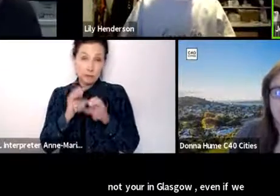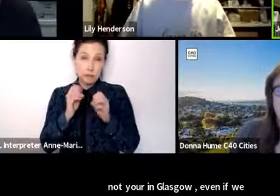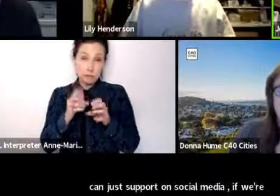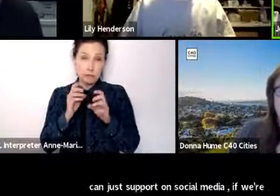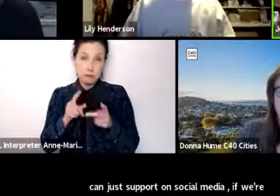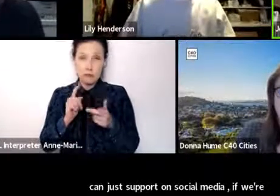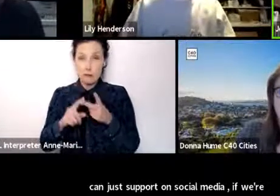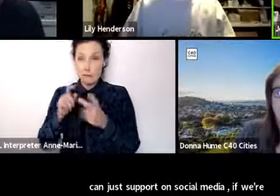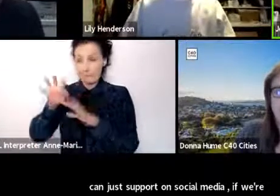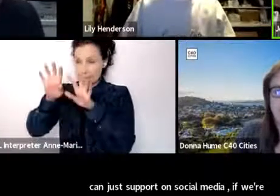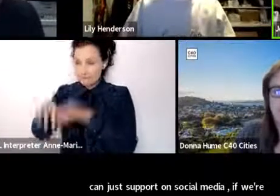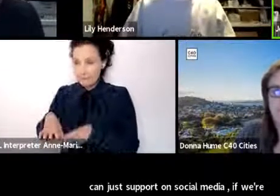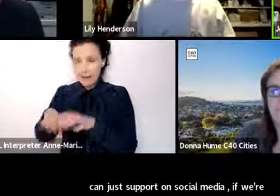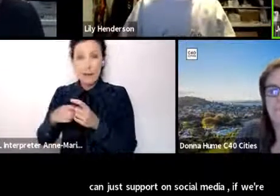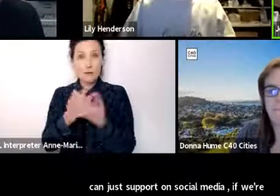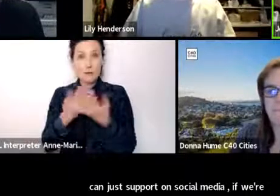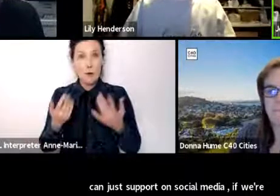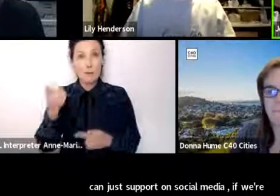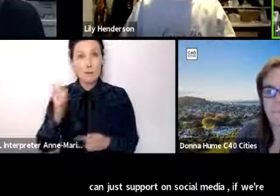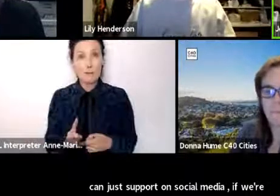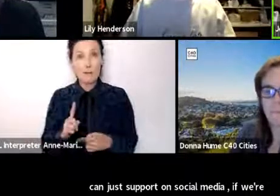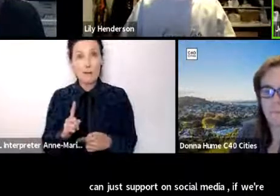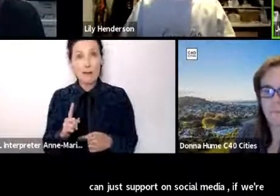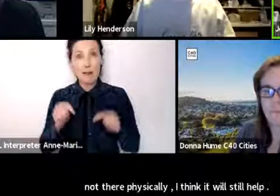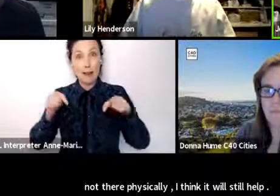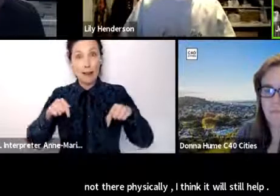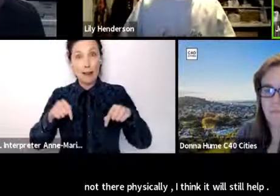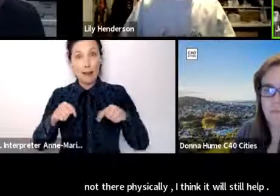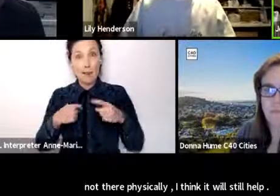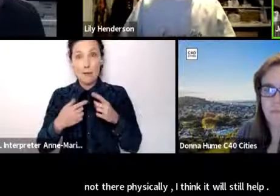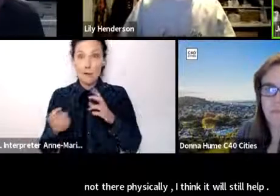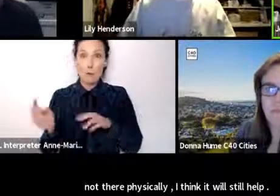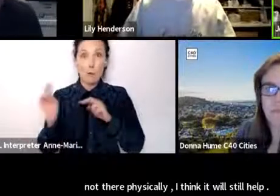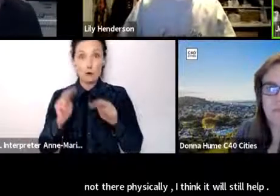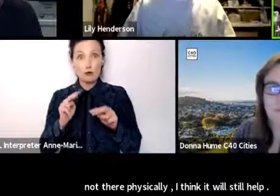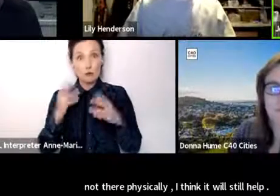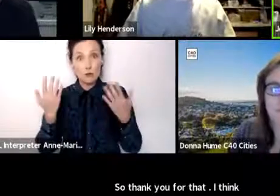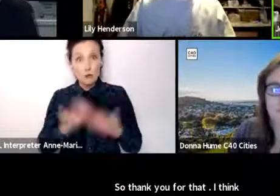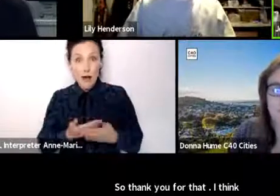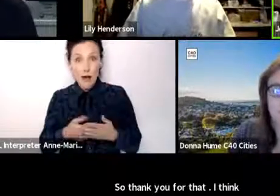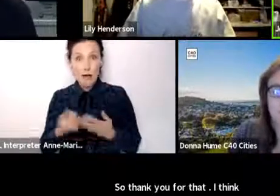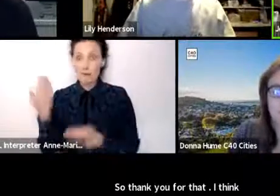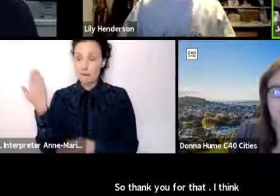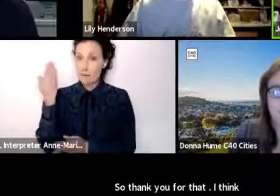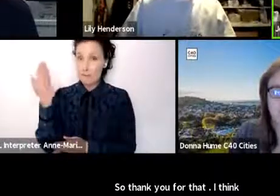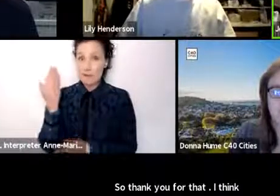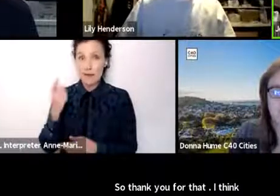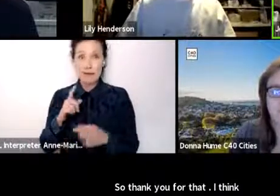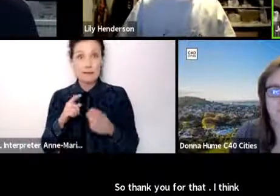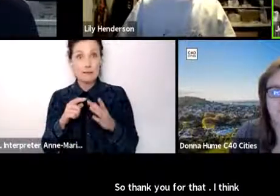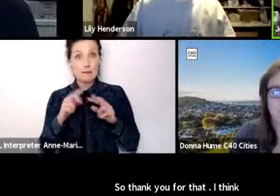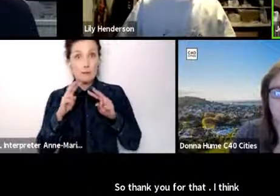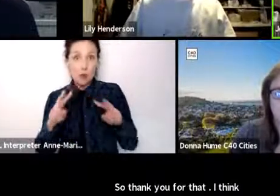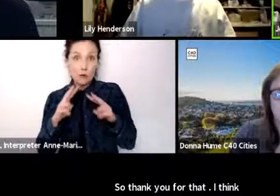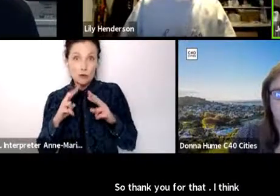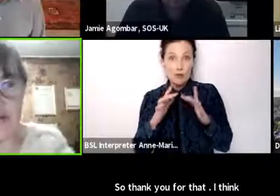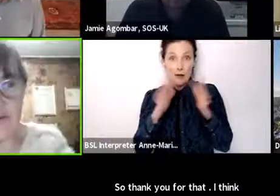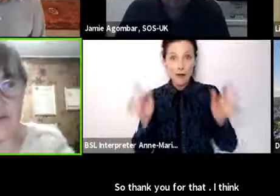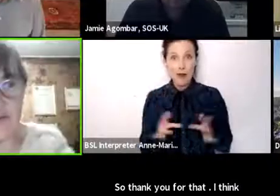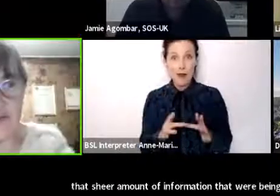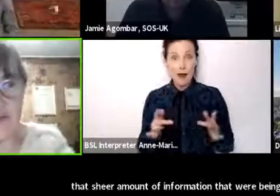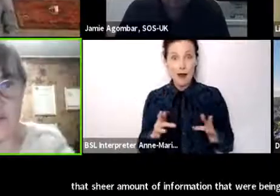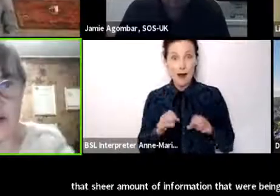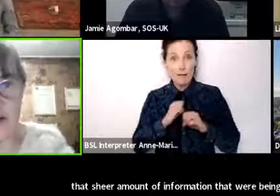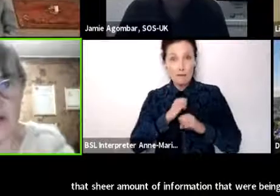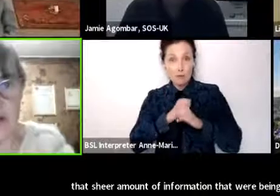keen to come tonight and the number of participants we have on the zoom call and on the live stream shows what an appetite